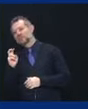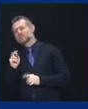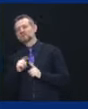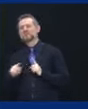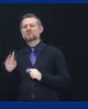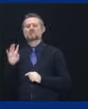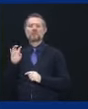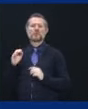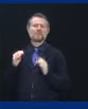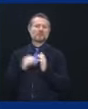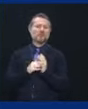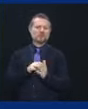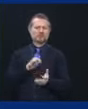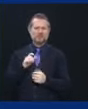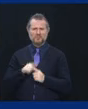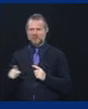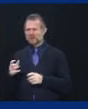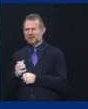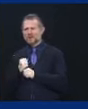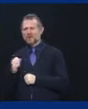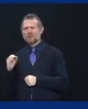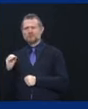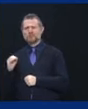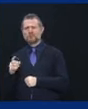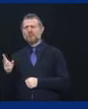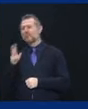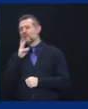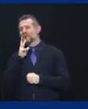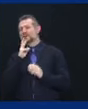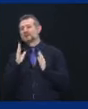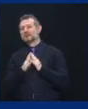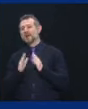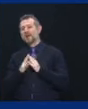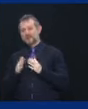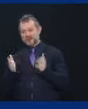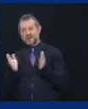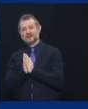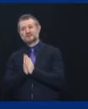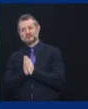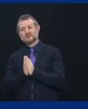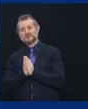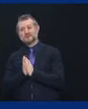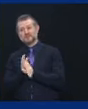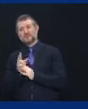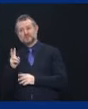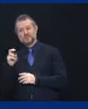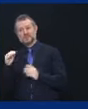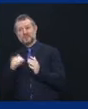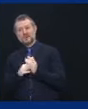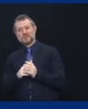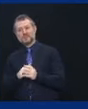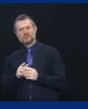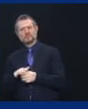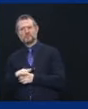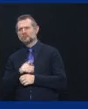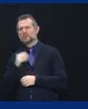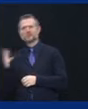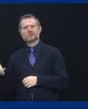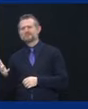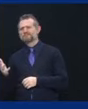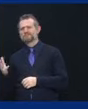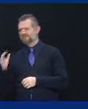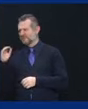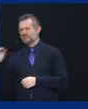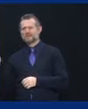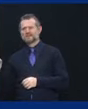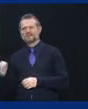in Watertown asked for 2,000 doses this week and learned it'll be getting none. And to date, County Public Health here in Jefferson County